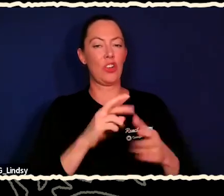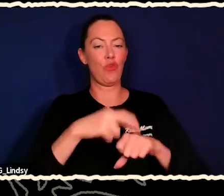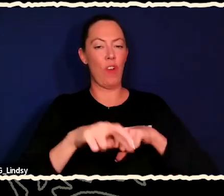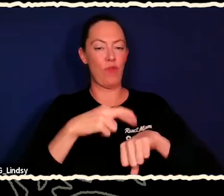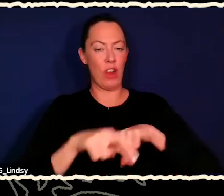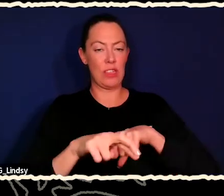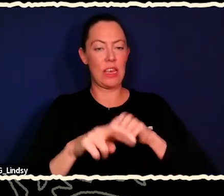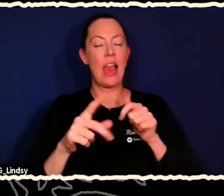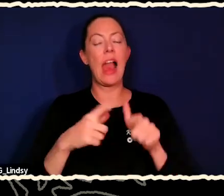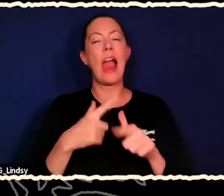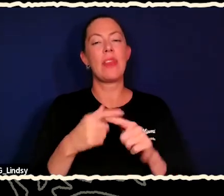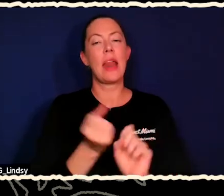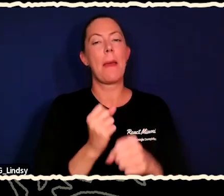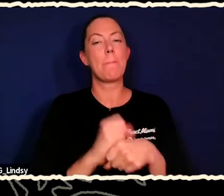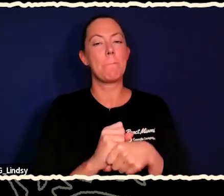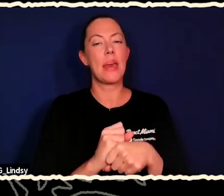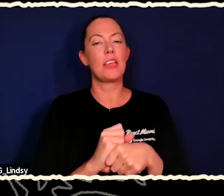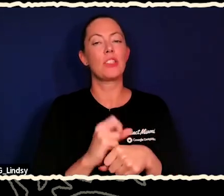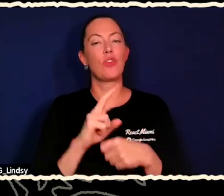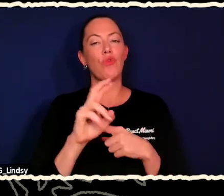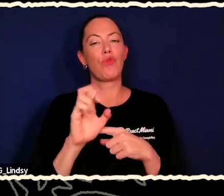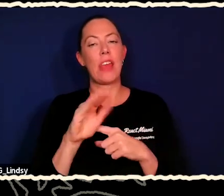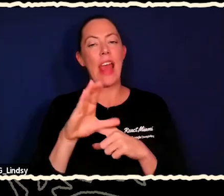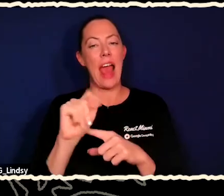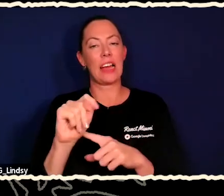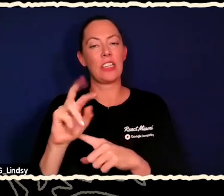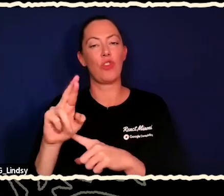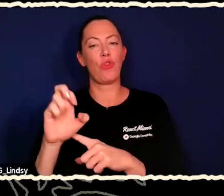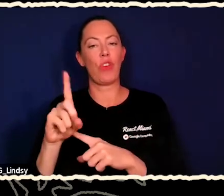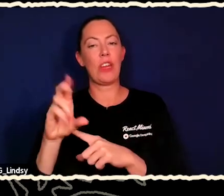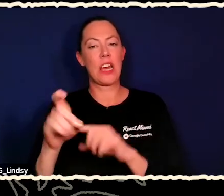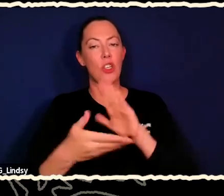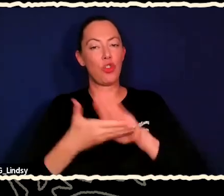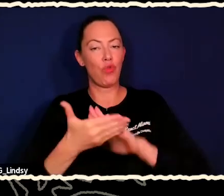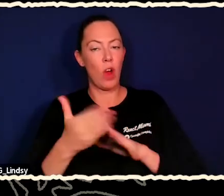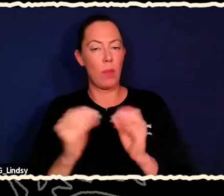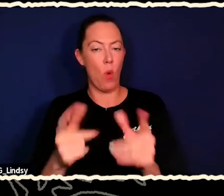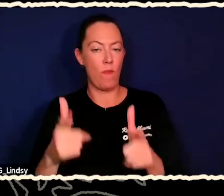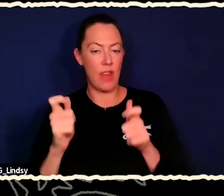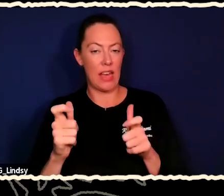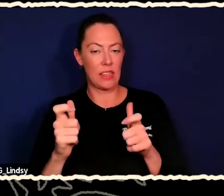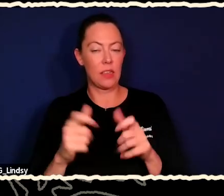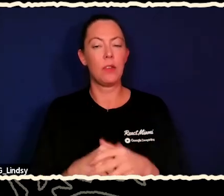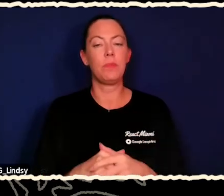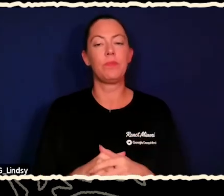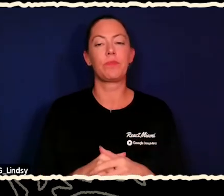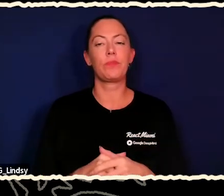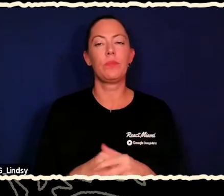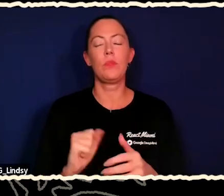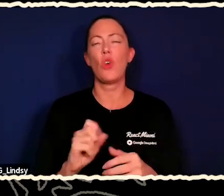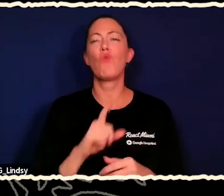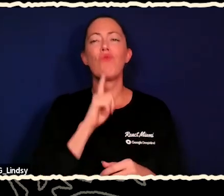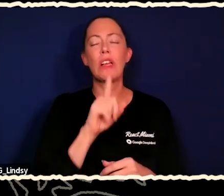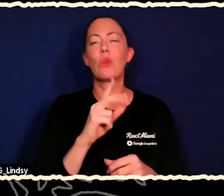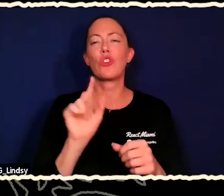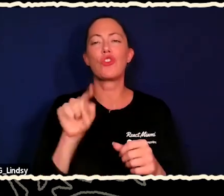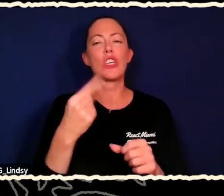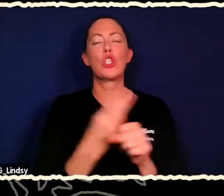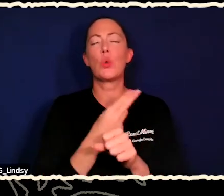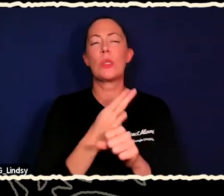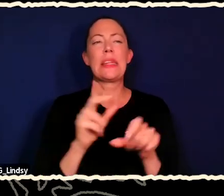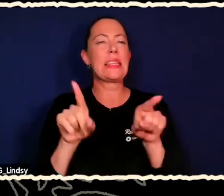makes React Redux run a little bit faster as well. But it's just applying the exact same 6-line